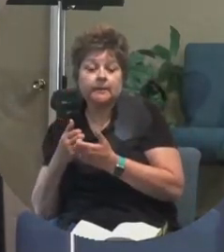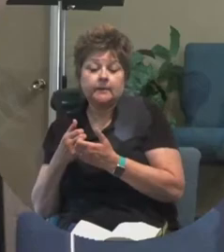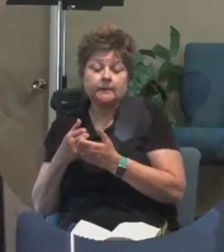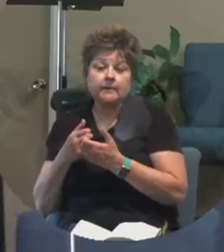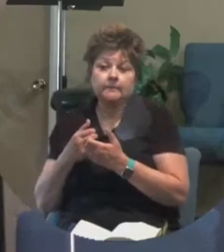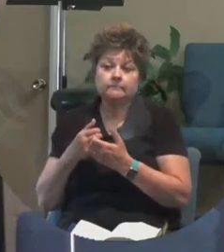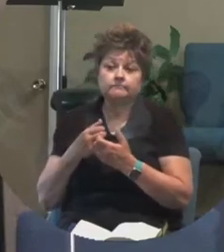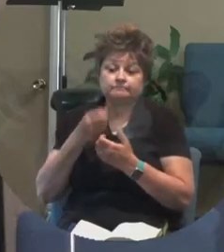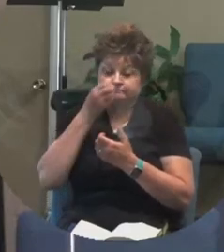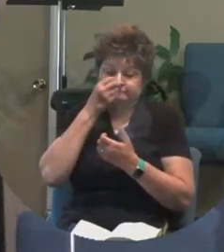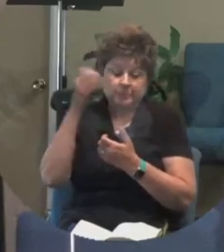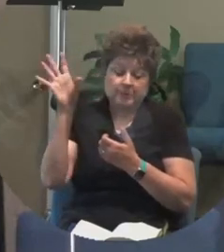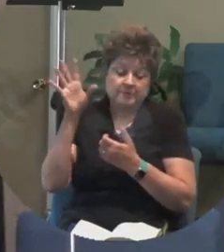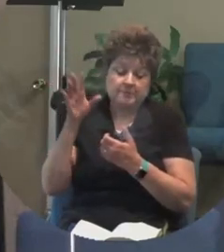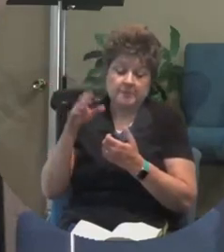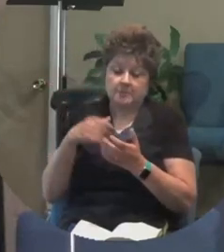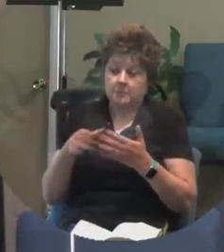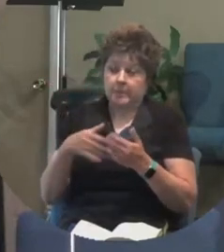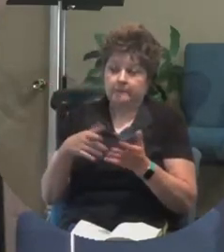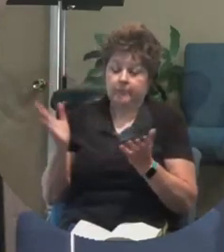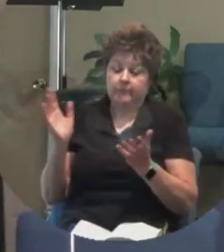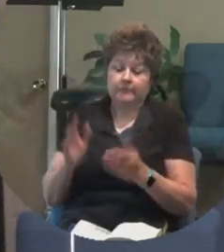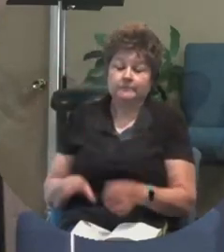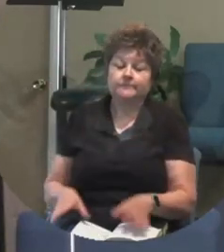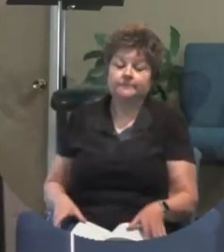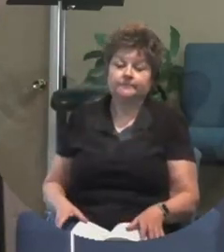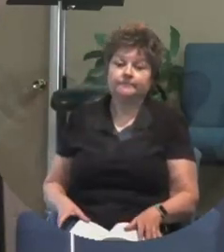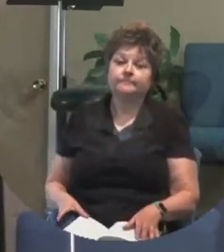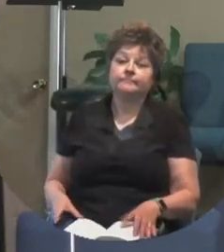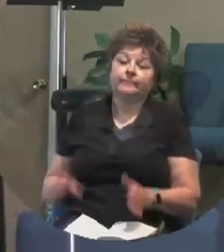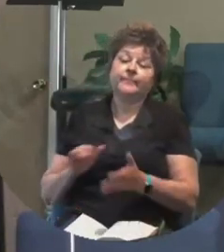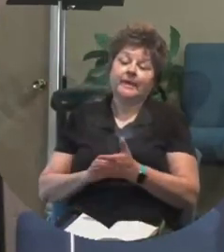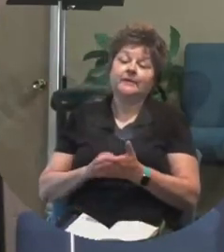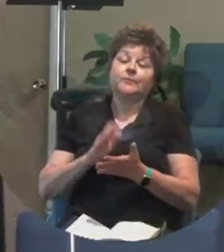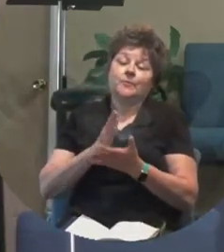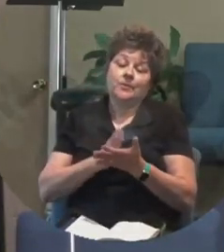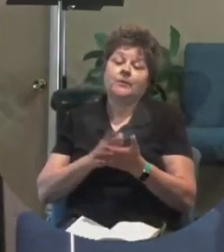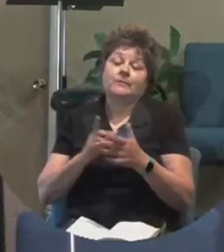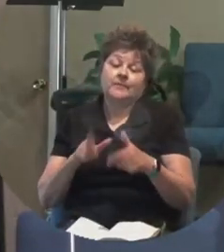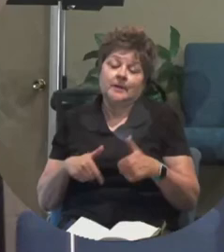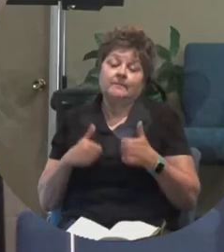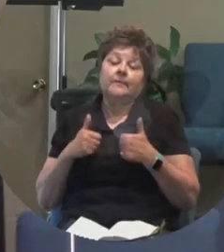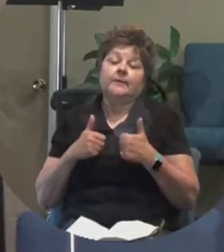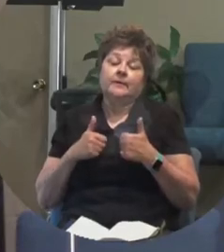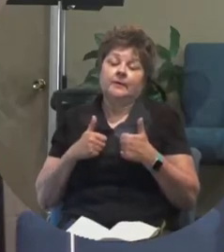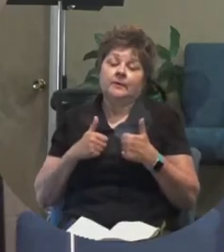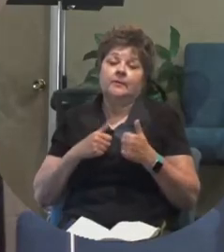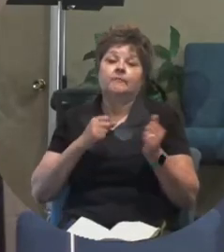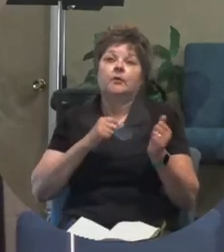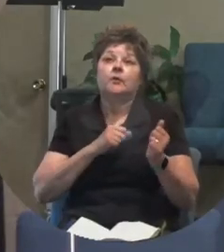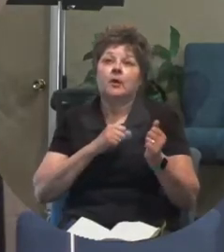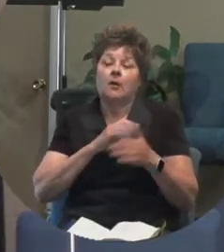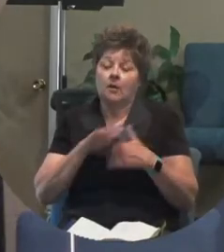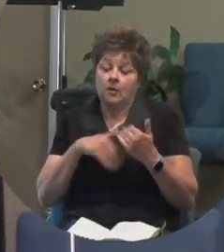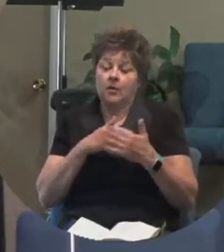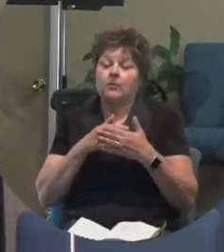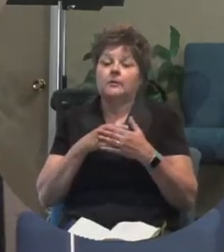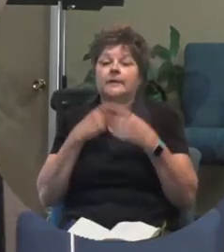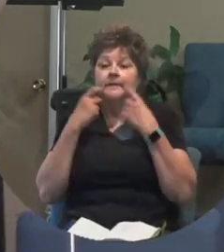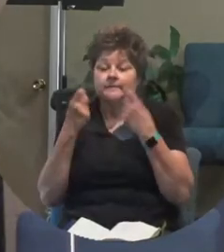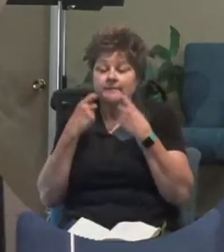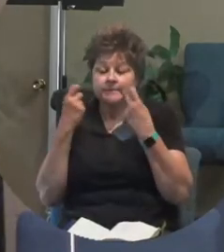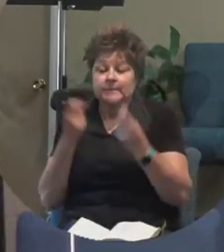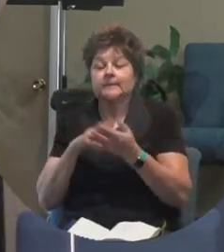whatever. But that's part of life. For all have sinned and fall short of the glory of